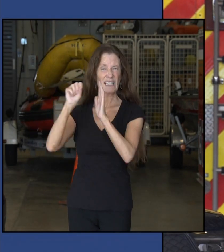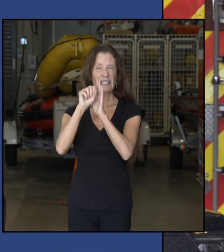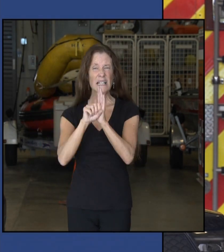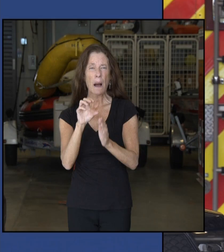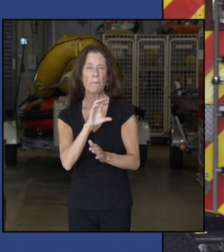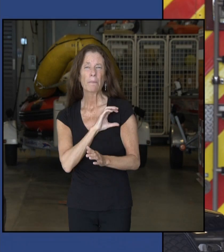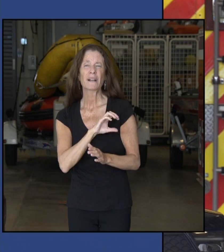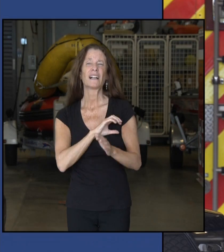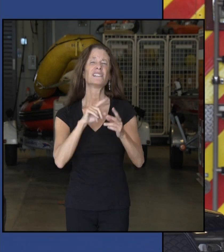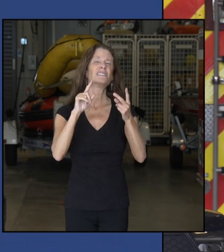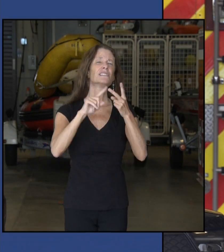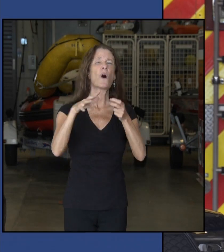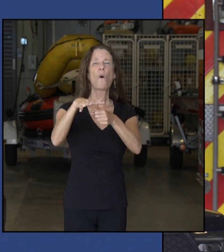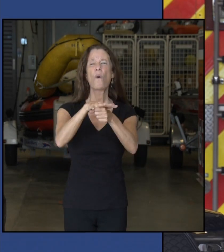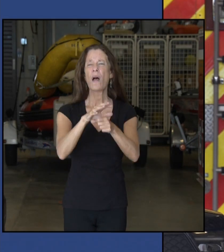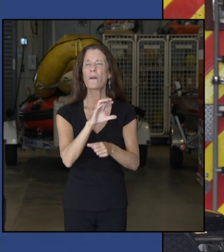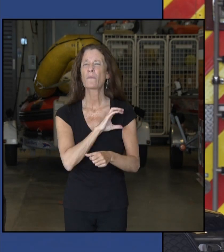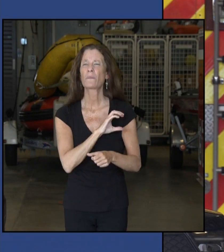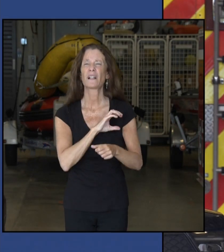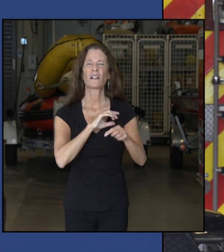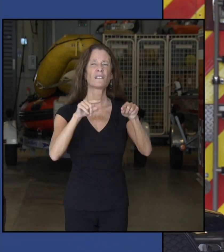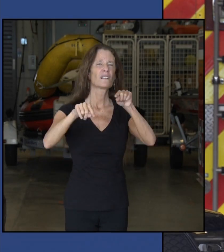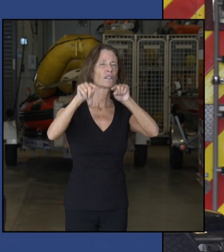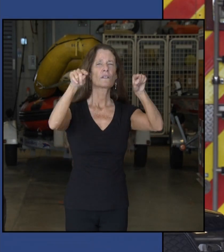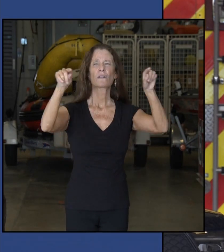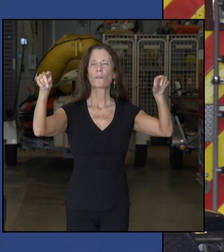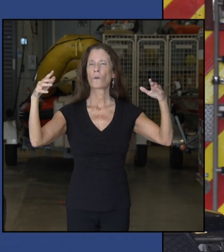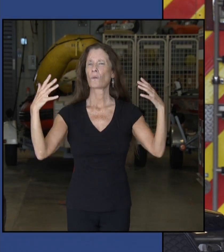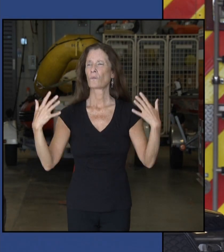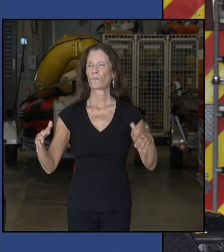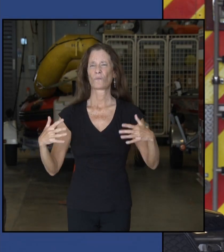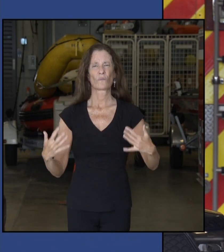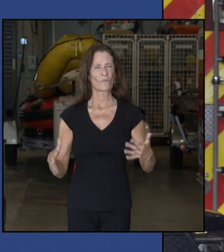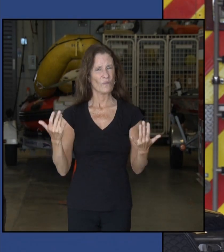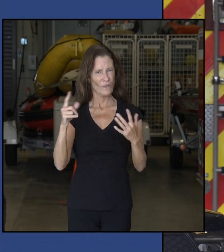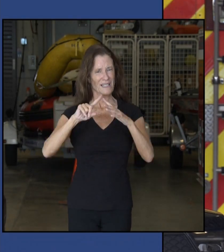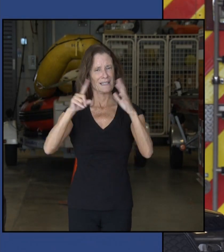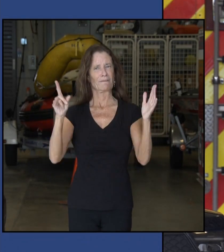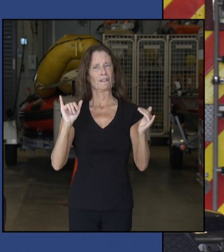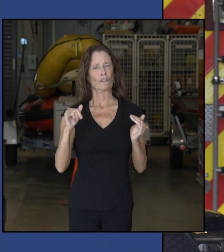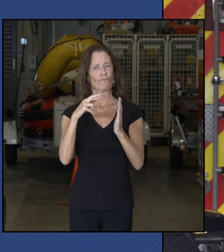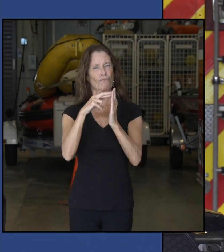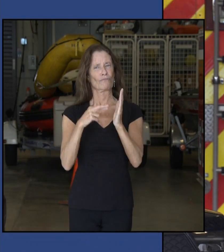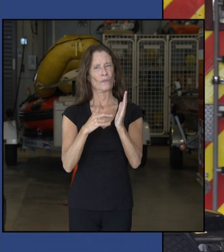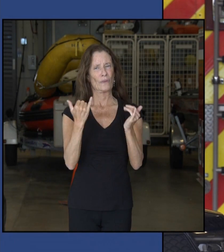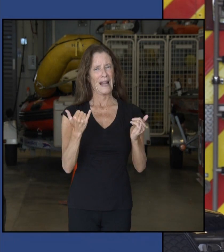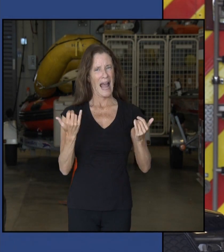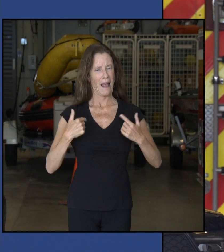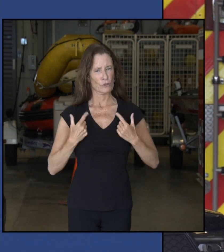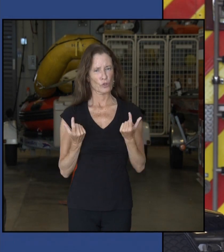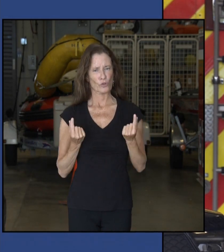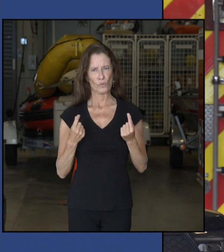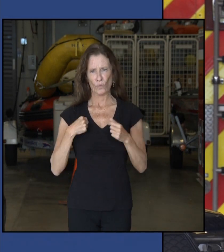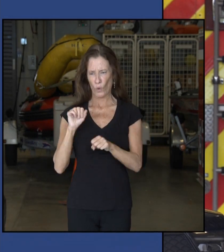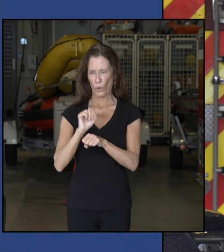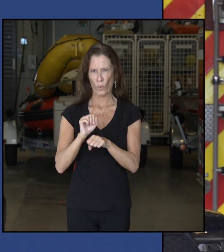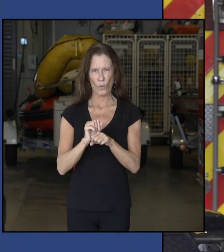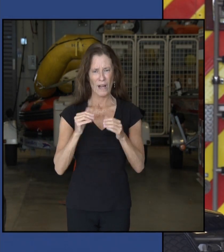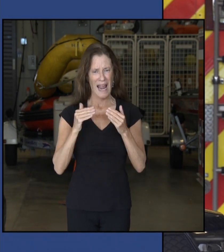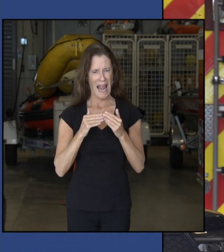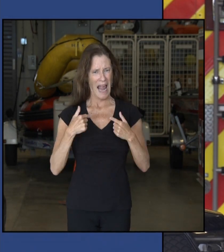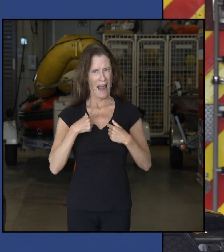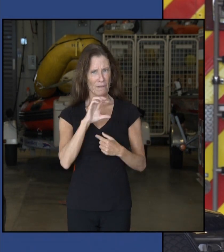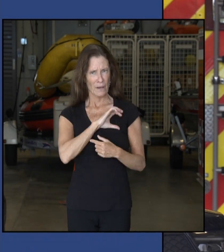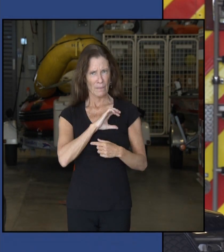somewhat uncharacteristic role for us, assisting to slow the spread of a pandemic, the likes of which our country hasn't seen in more